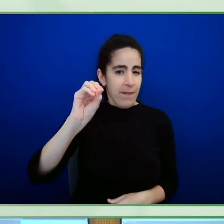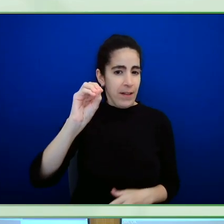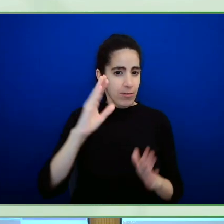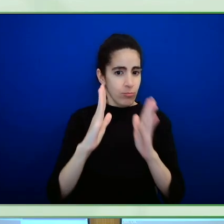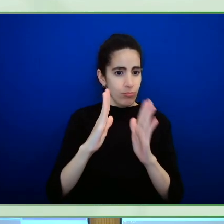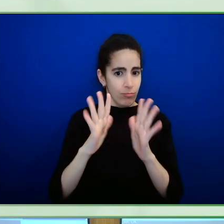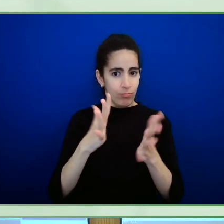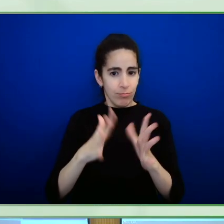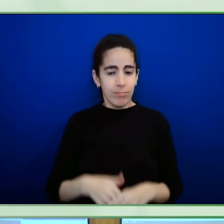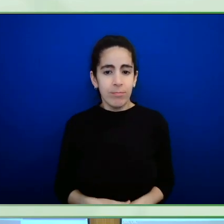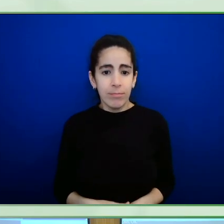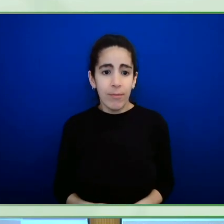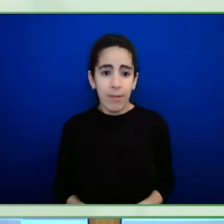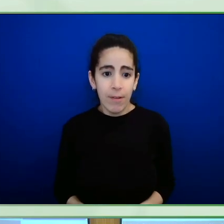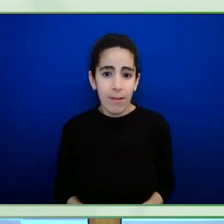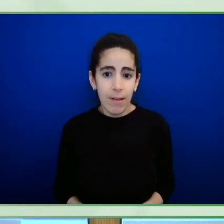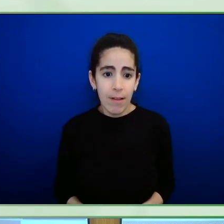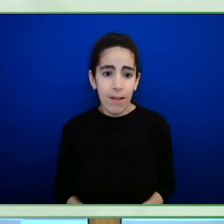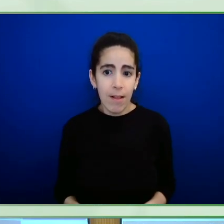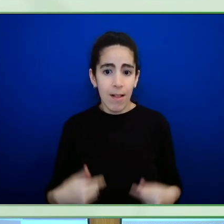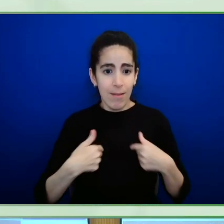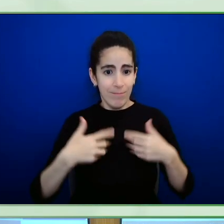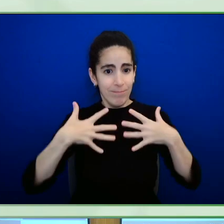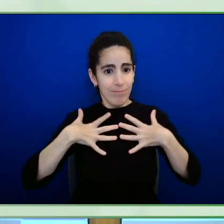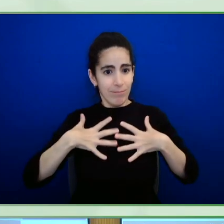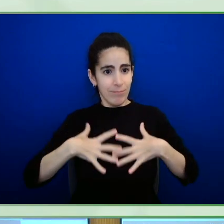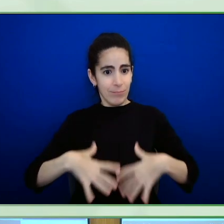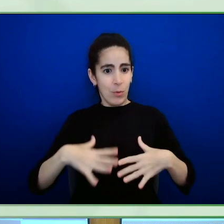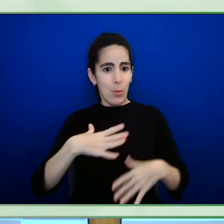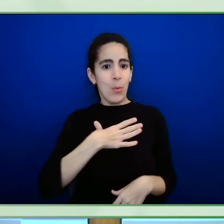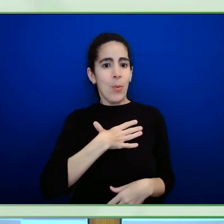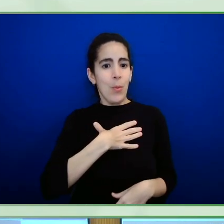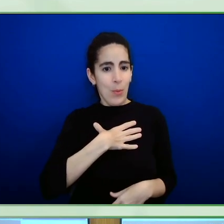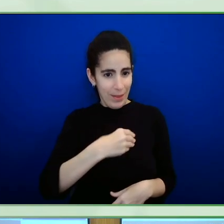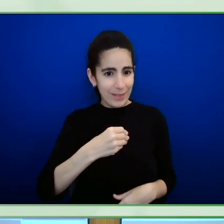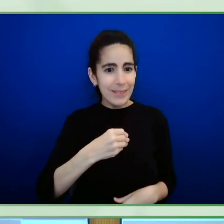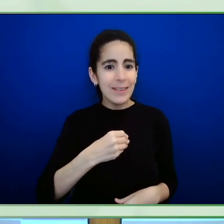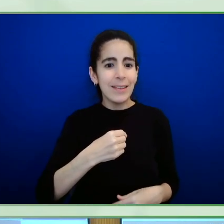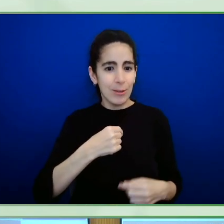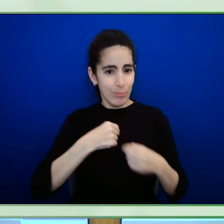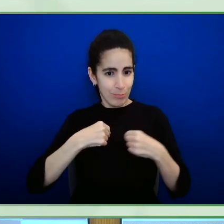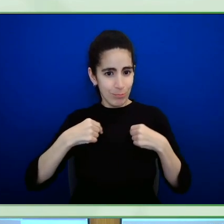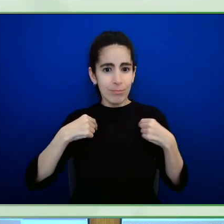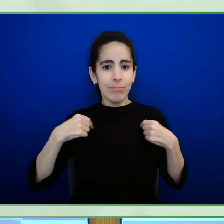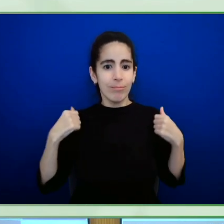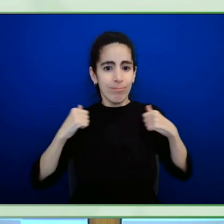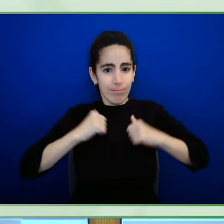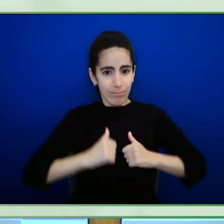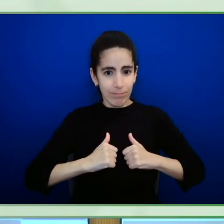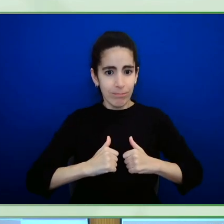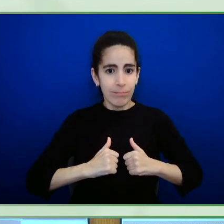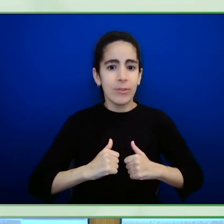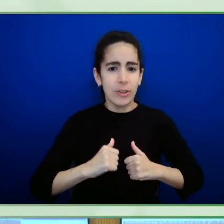a black and white pinstripe suit and a green turtleneck sweater,